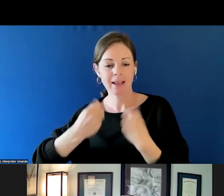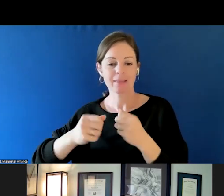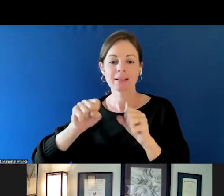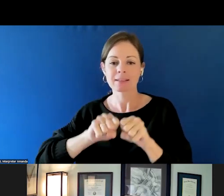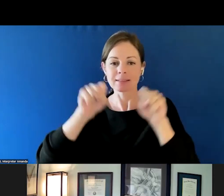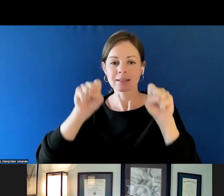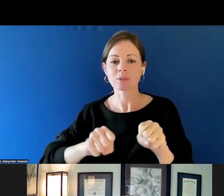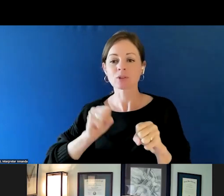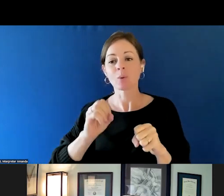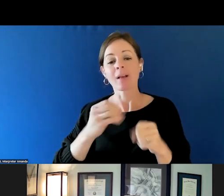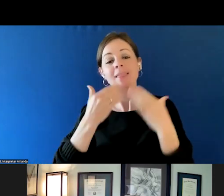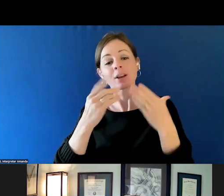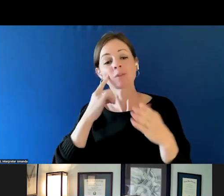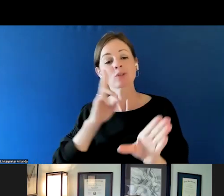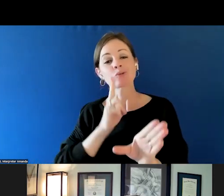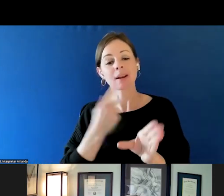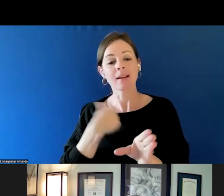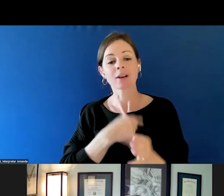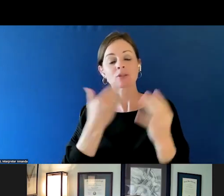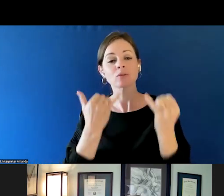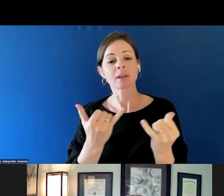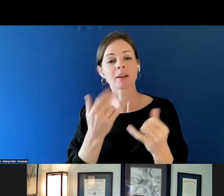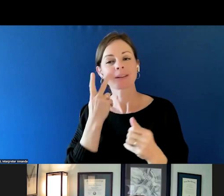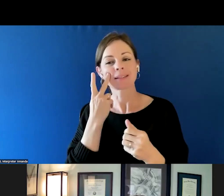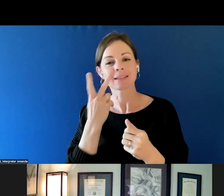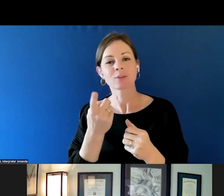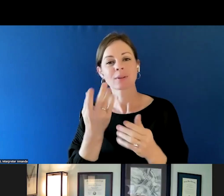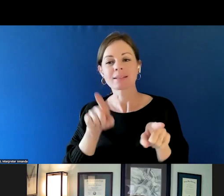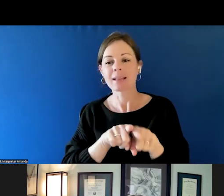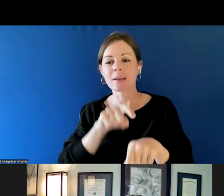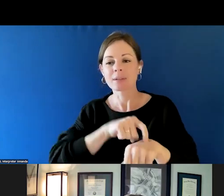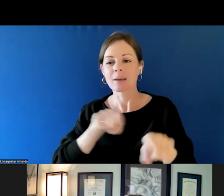all, as always, for joining us today, and look forward to seeing you here same time, same place next week.